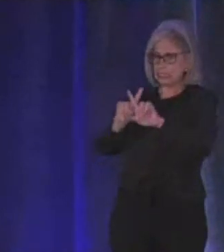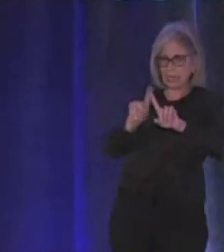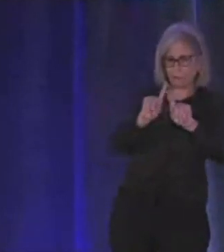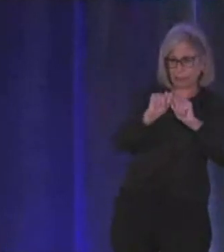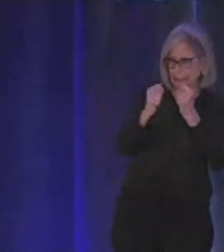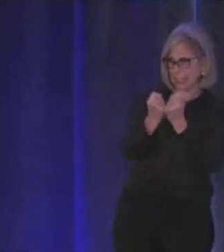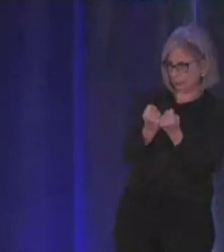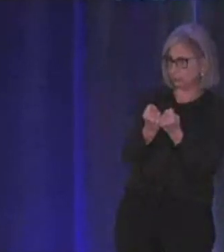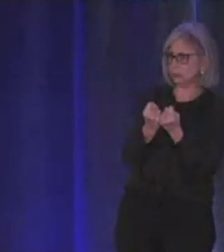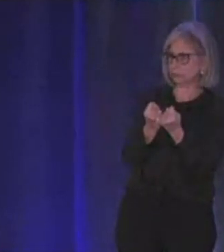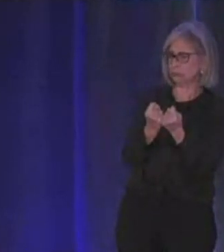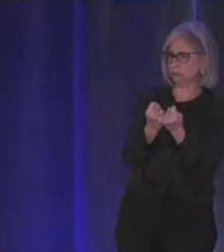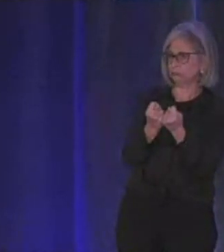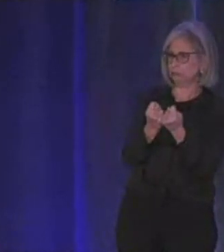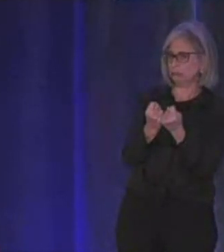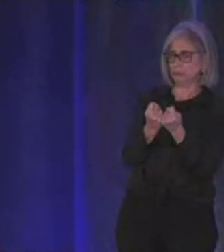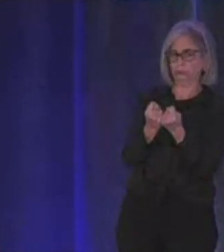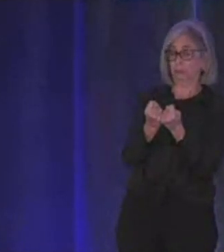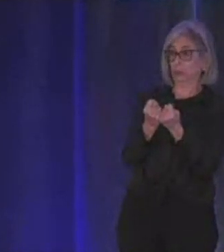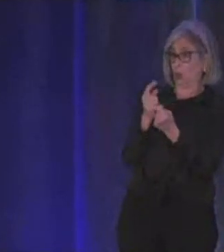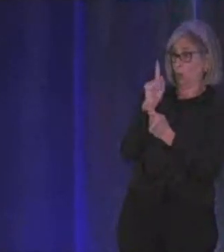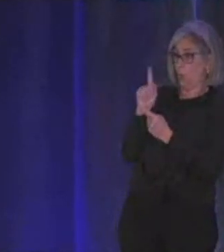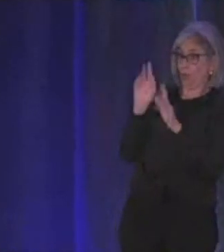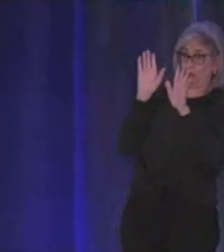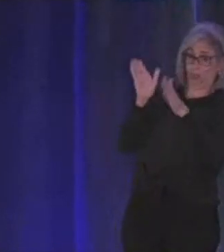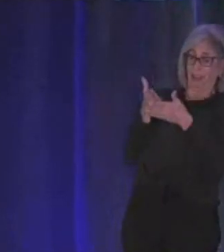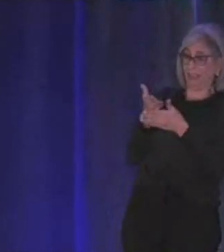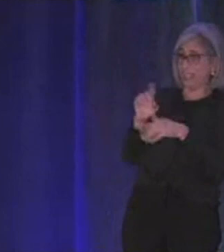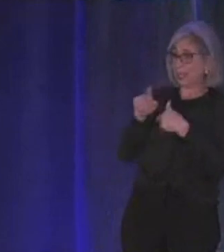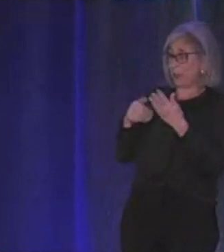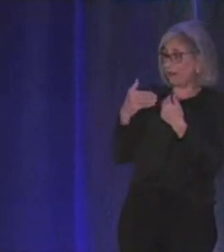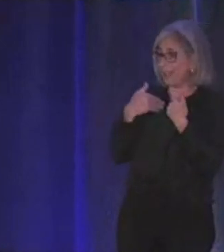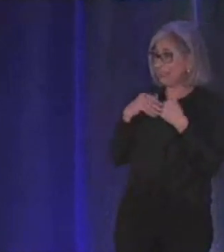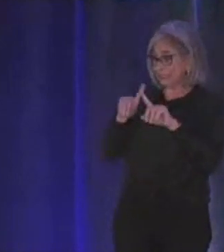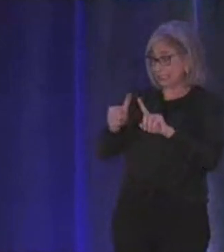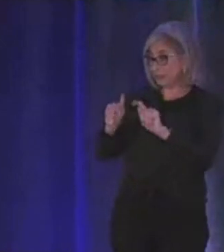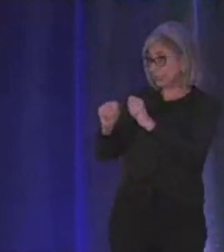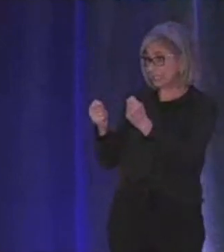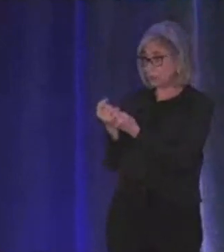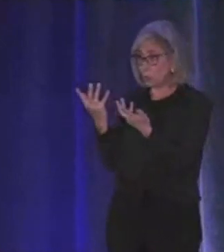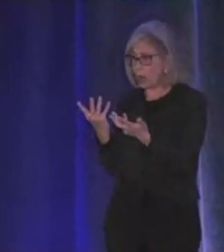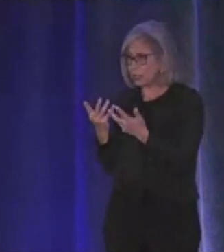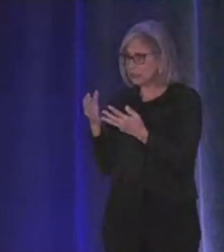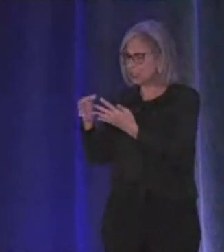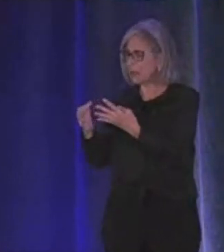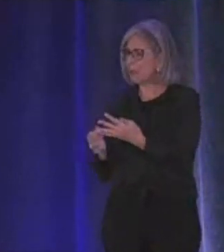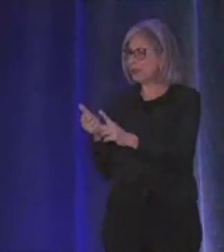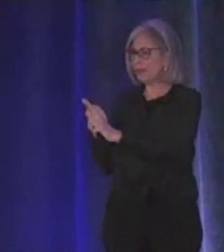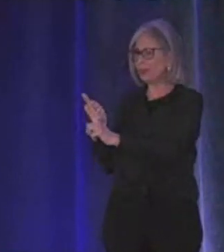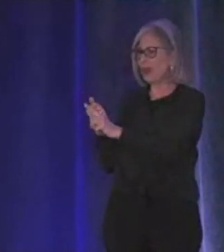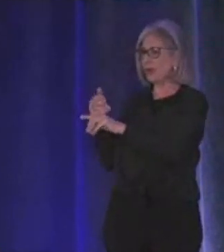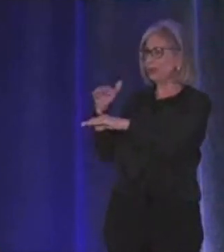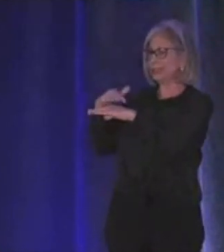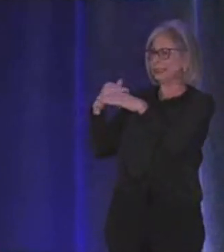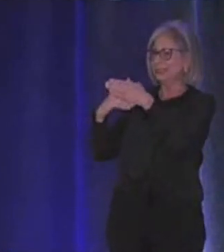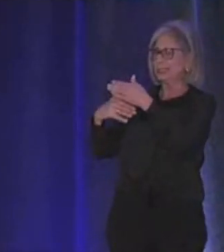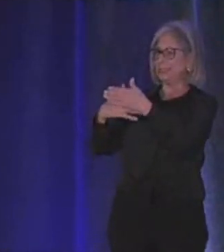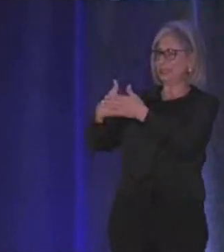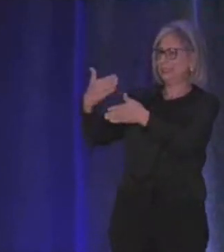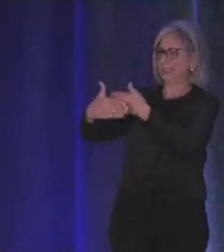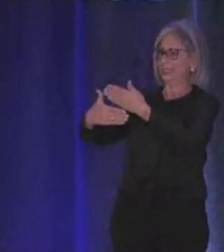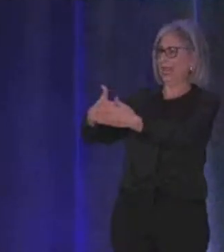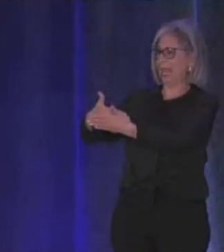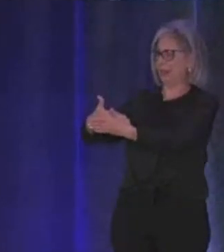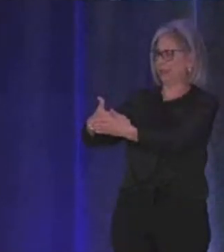teams. And one of the great things about having different teams is that they can choose their own stack. I've